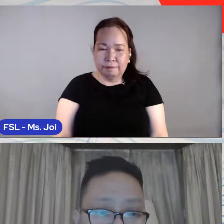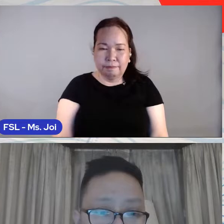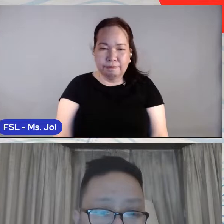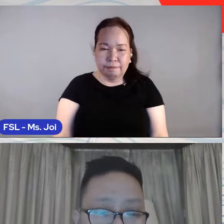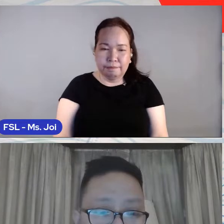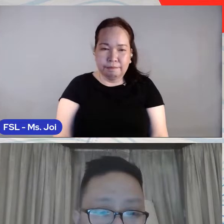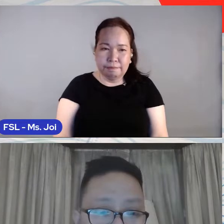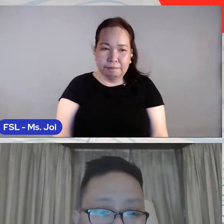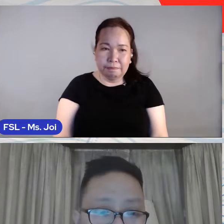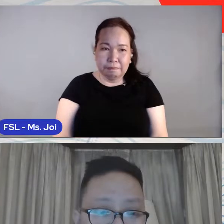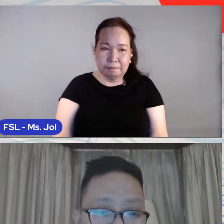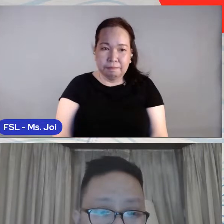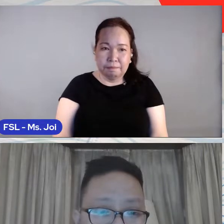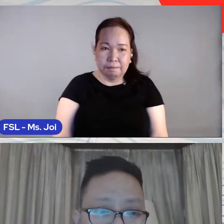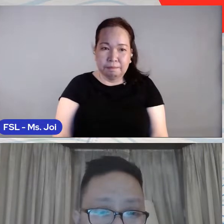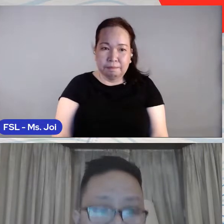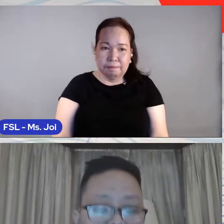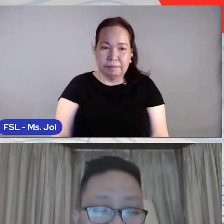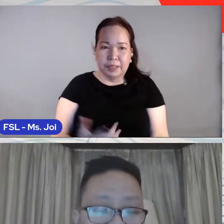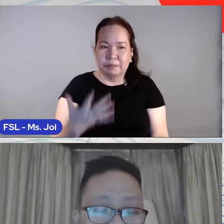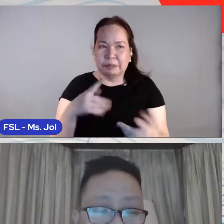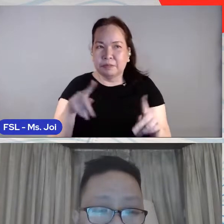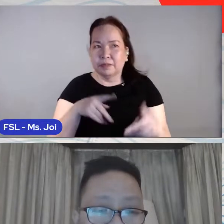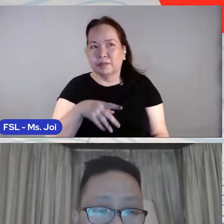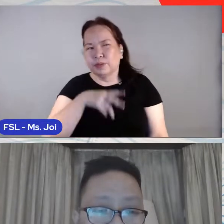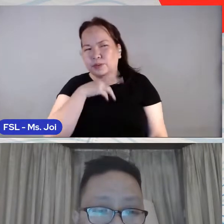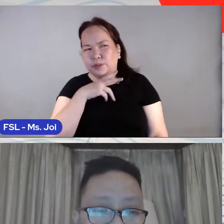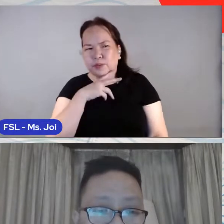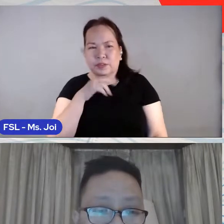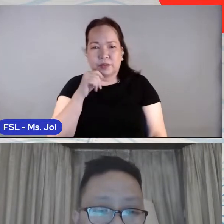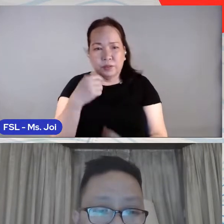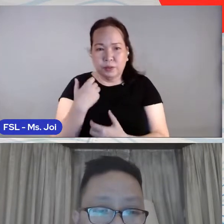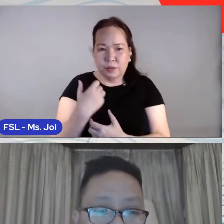siguro parang distrust nga, parang